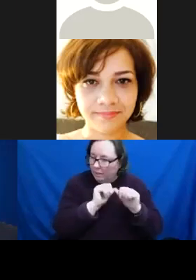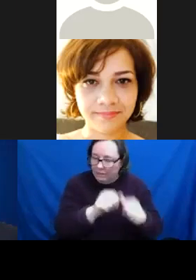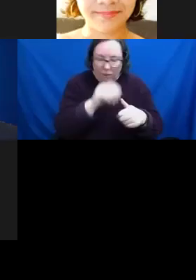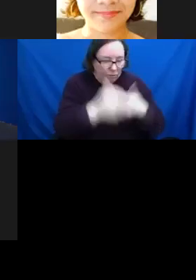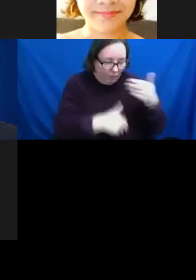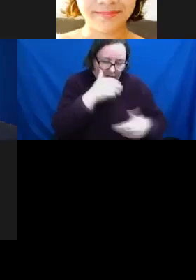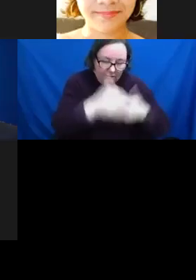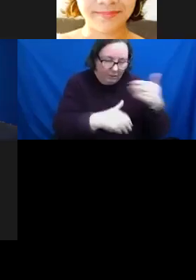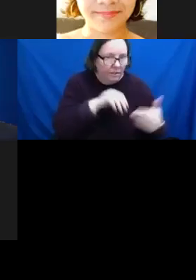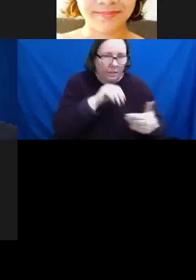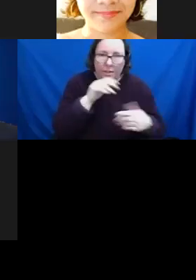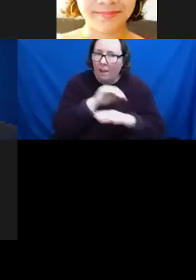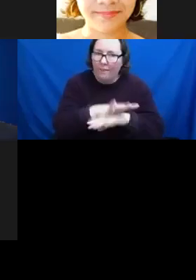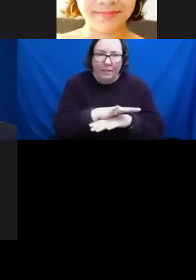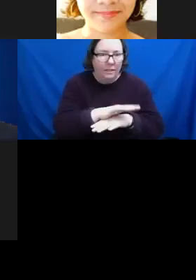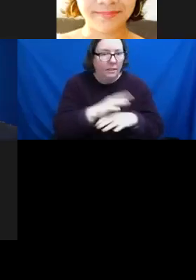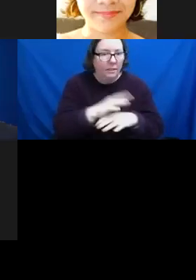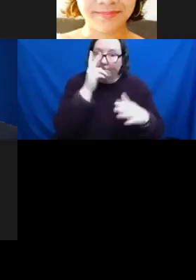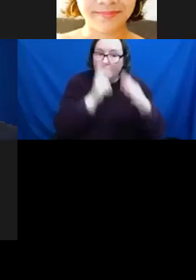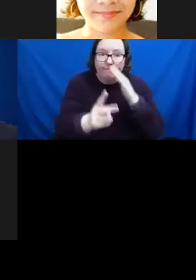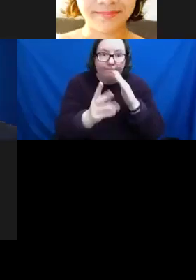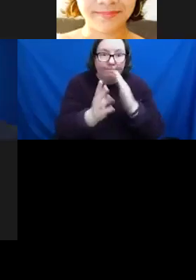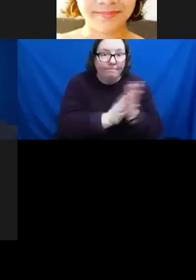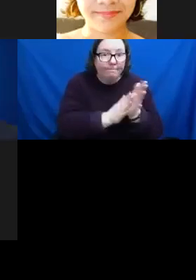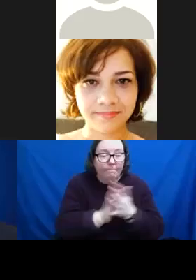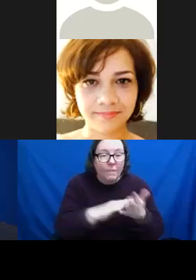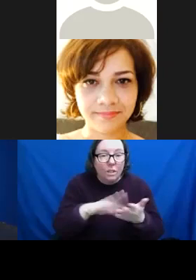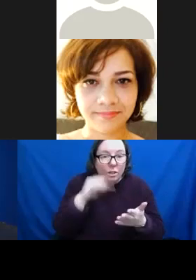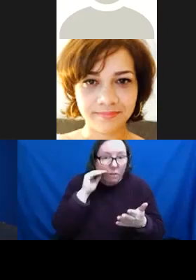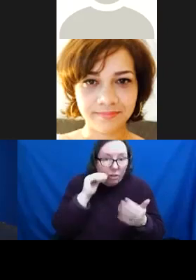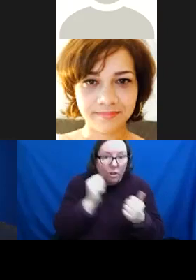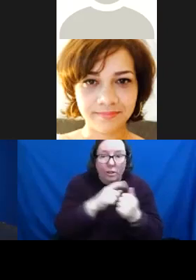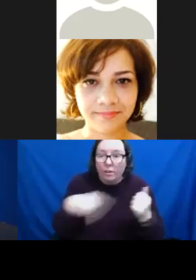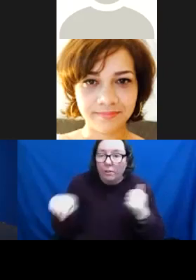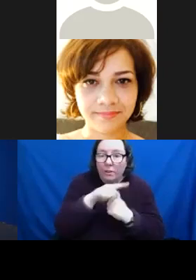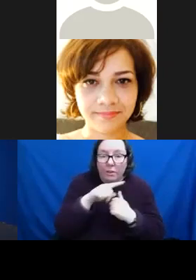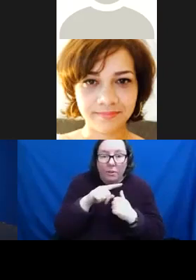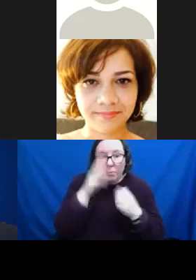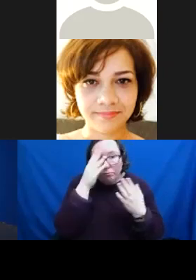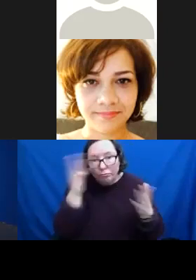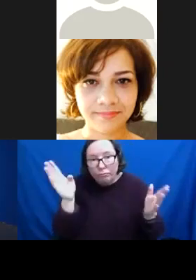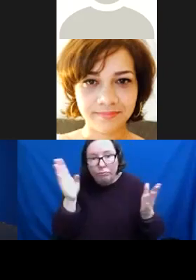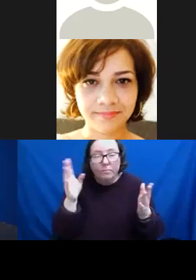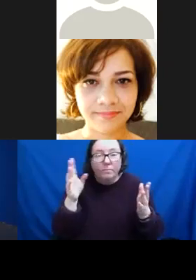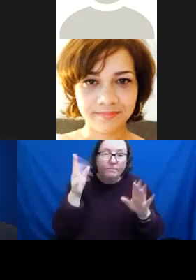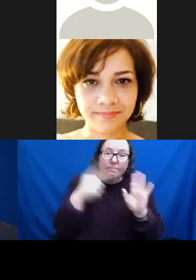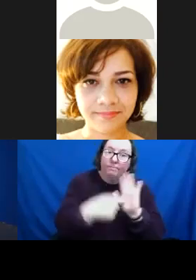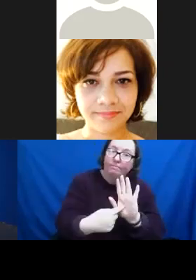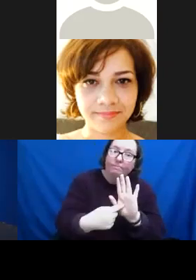I just look forward to learning with this body and being able to present